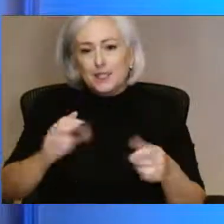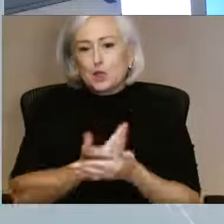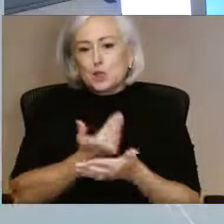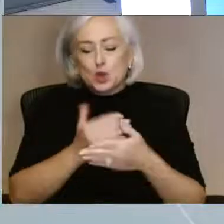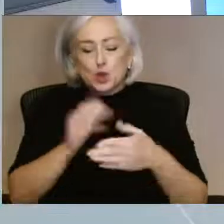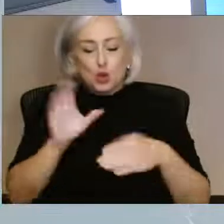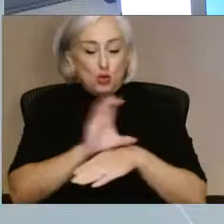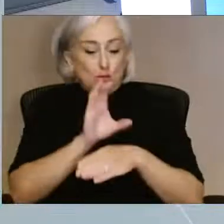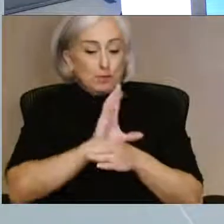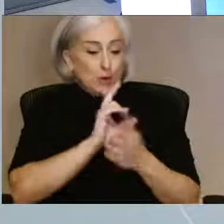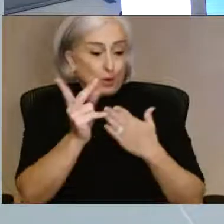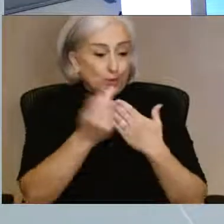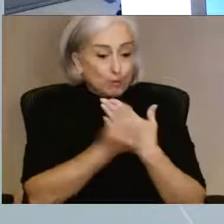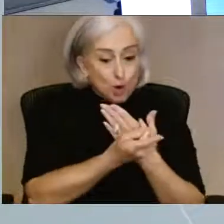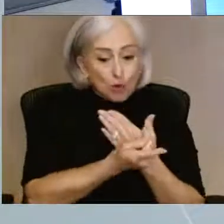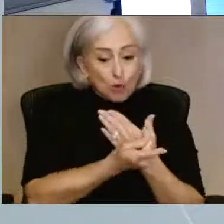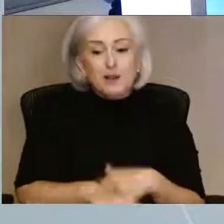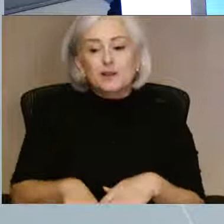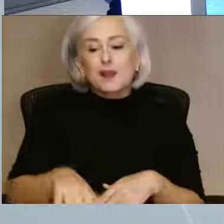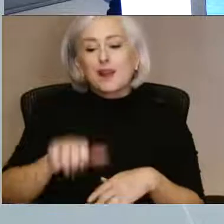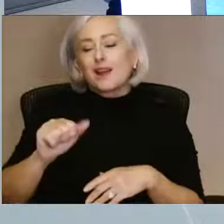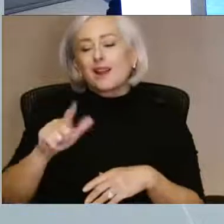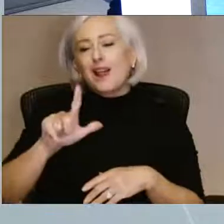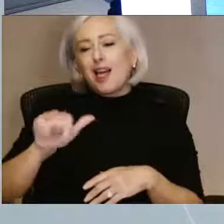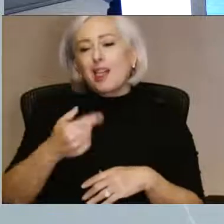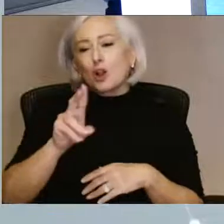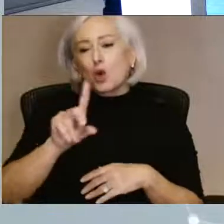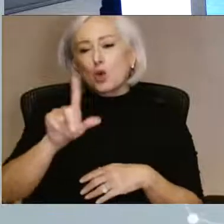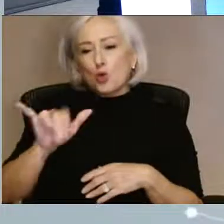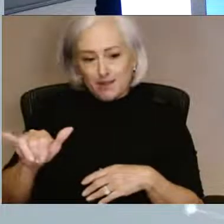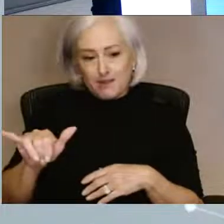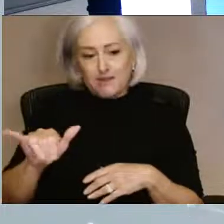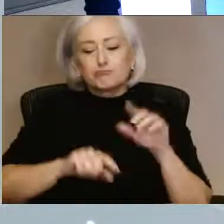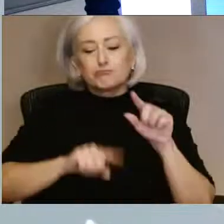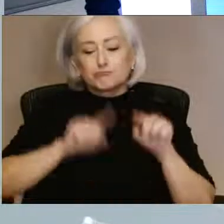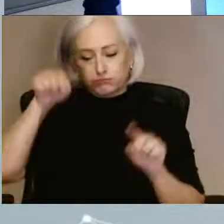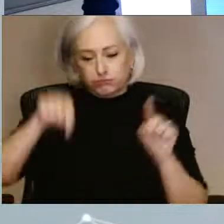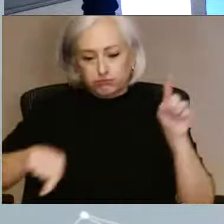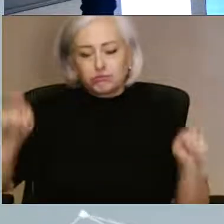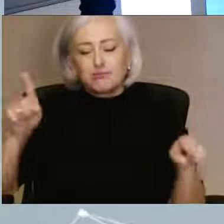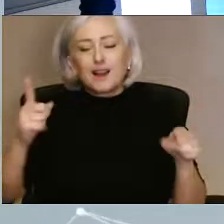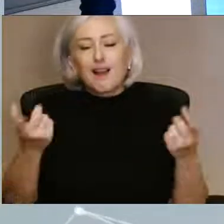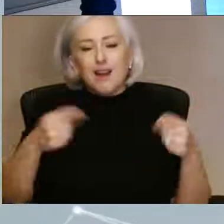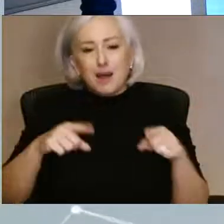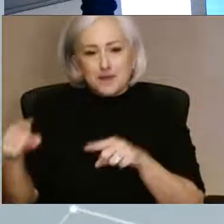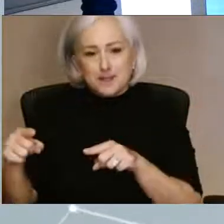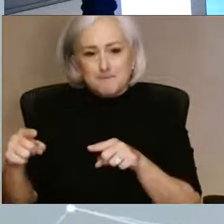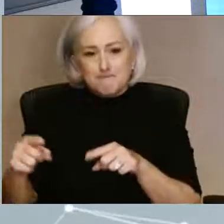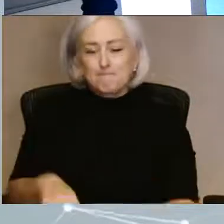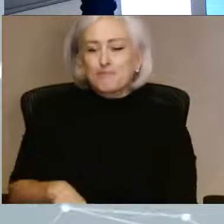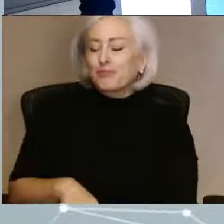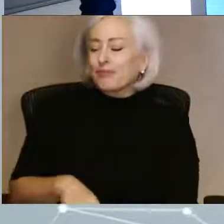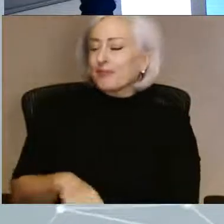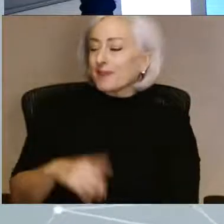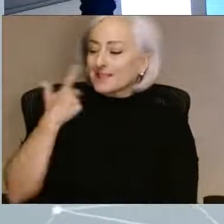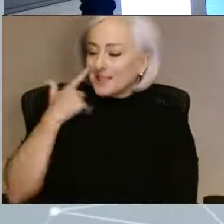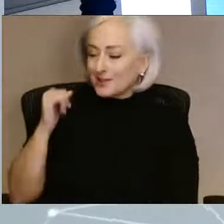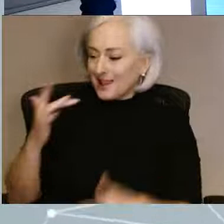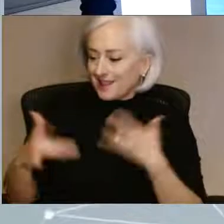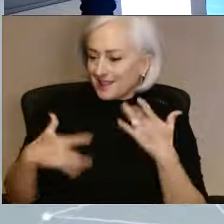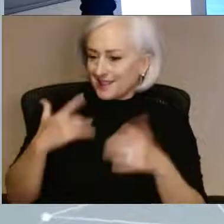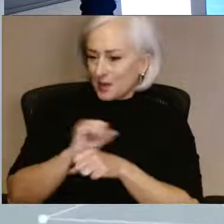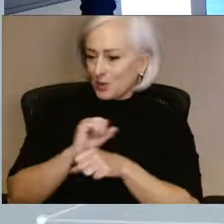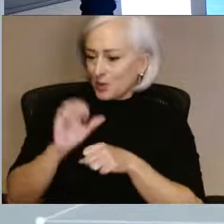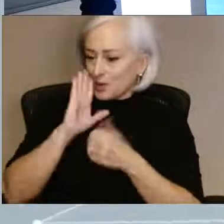of exciting work going to be going on in the Gerton lab. Well, very good. So, Mary Frances, tell us a little bit